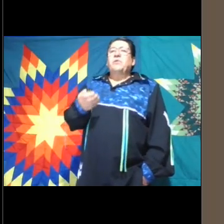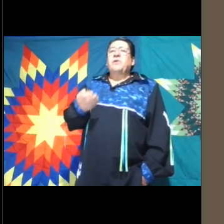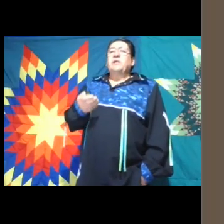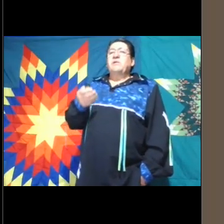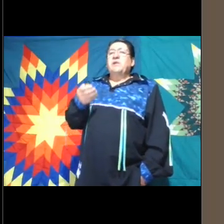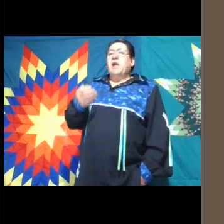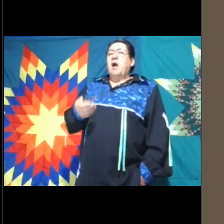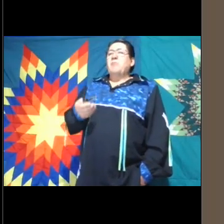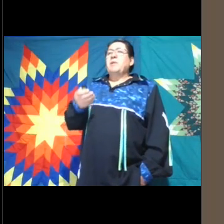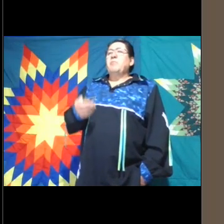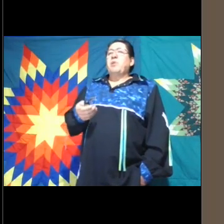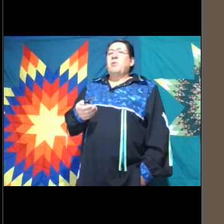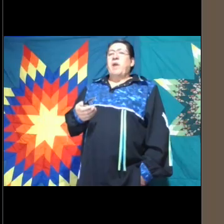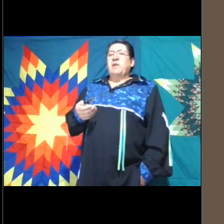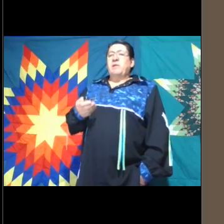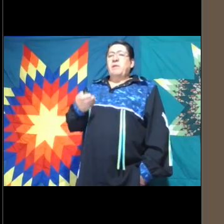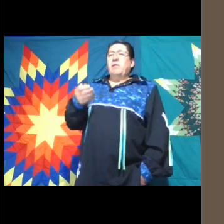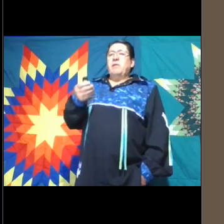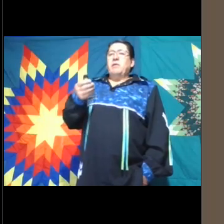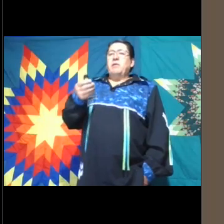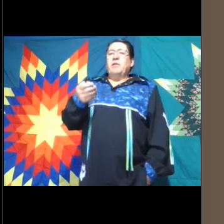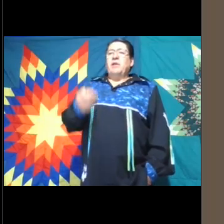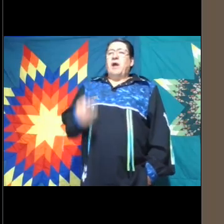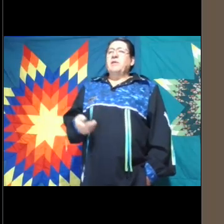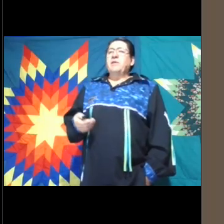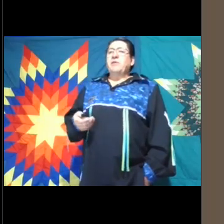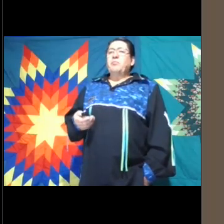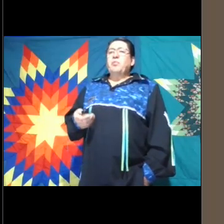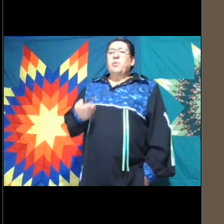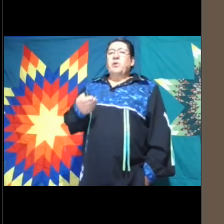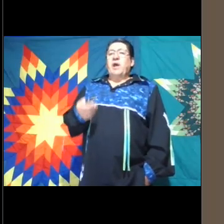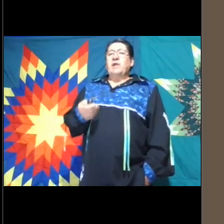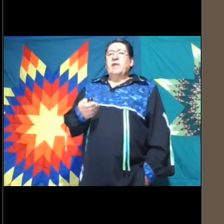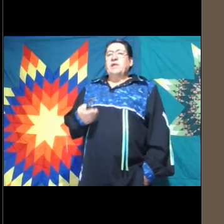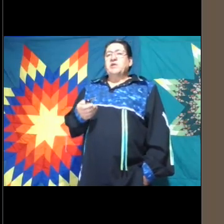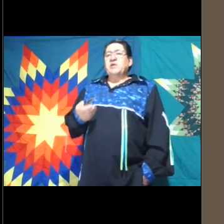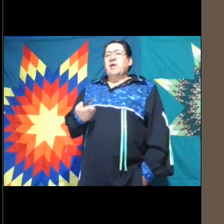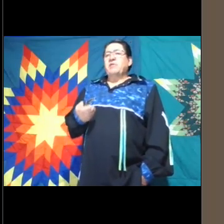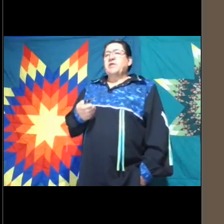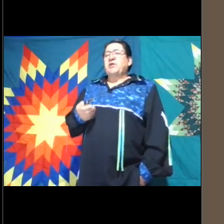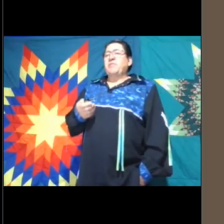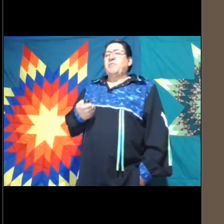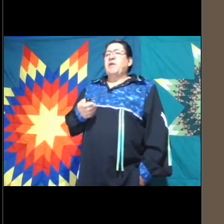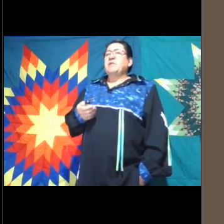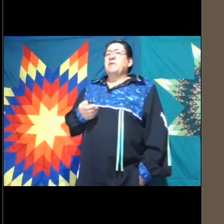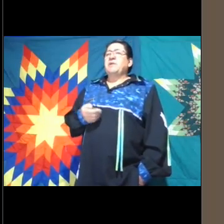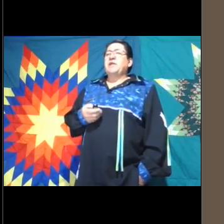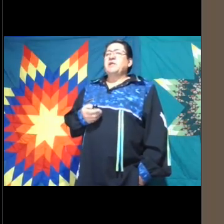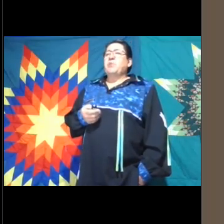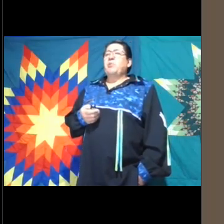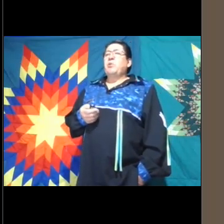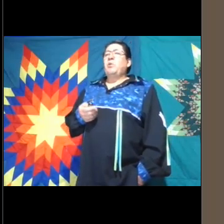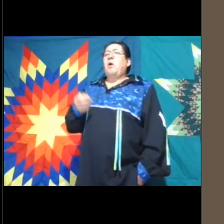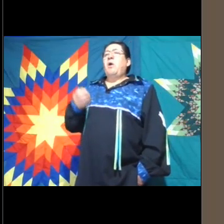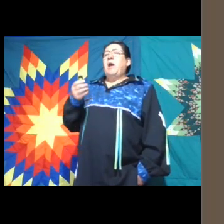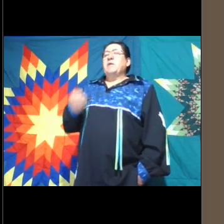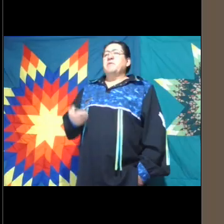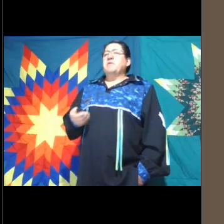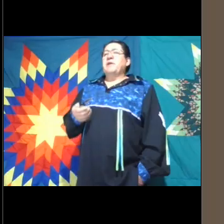you doing to adopt and implement the UNDRIP, the United Nations Declaration of Rights of Indigenous